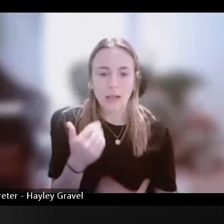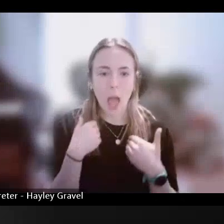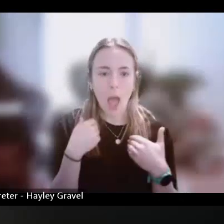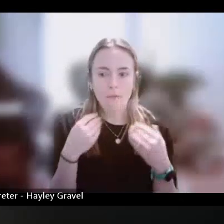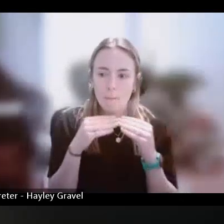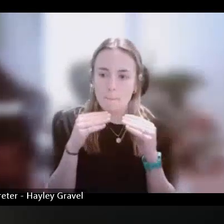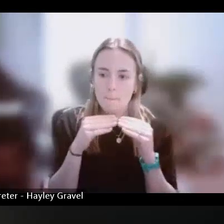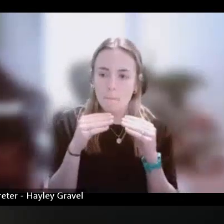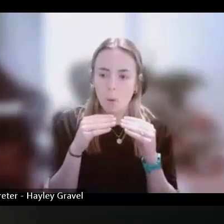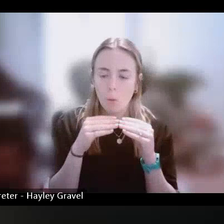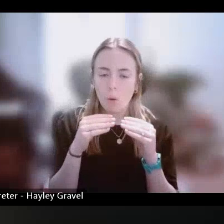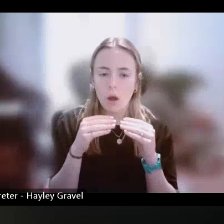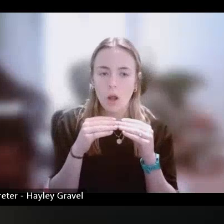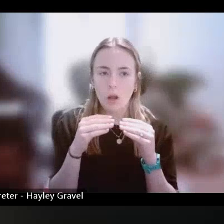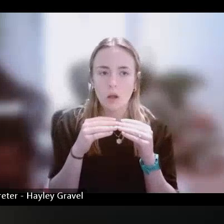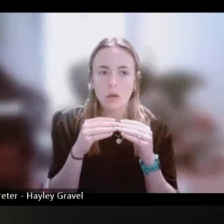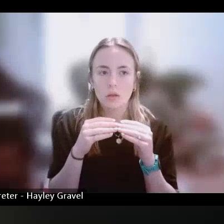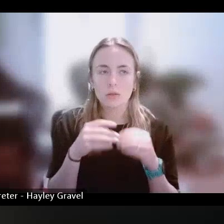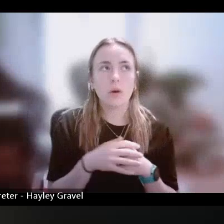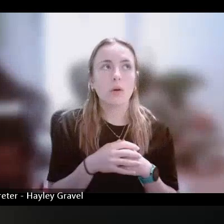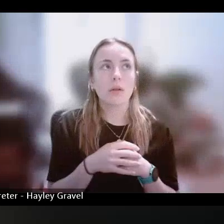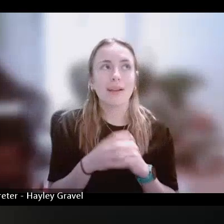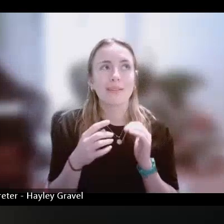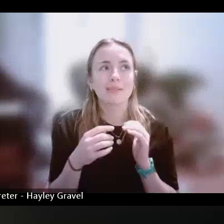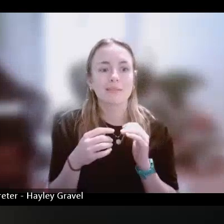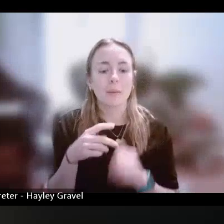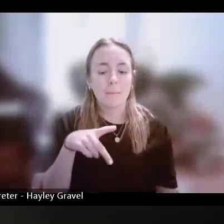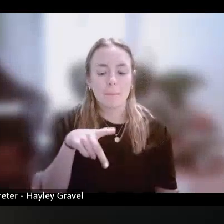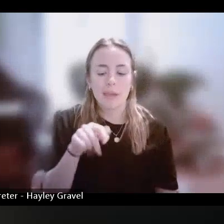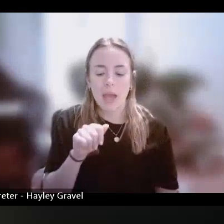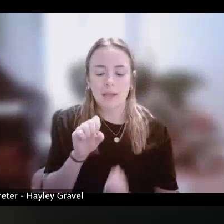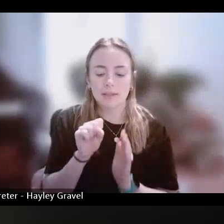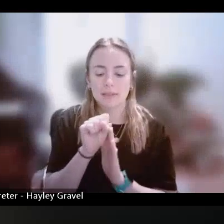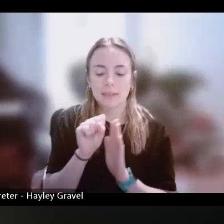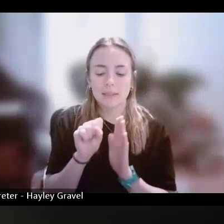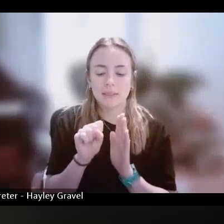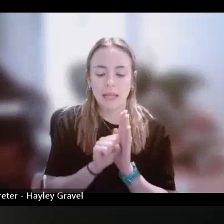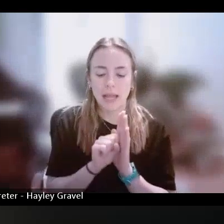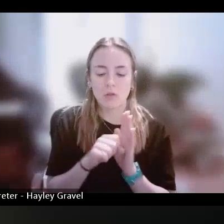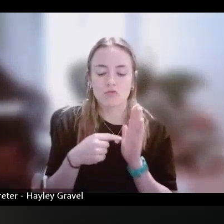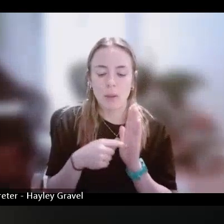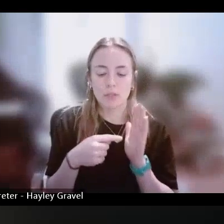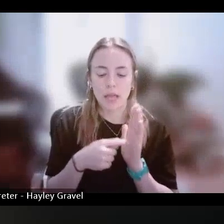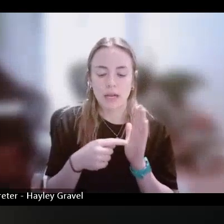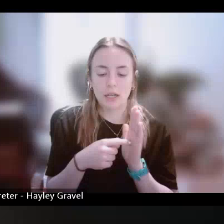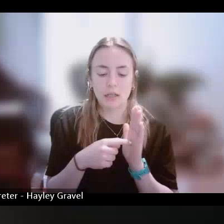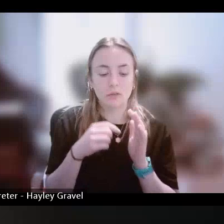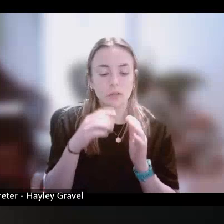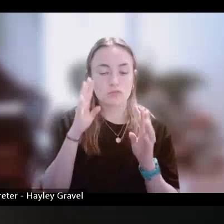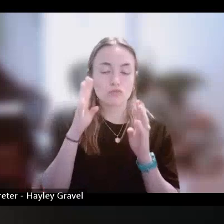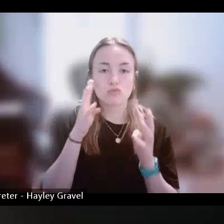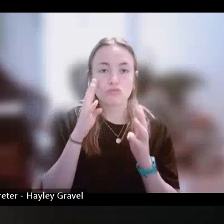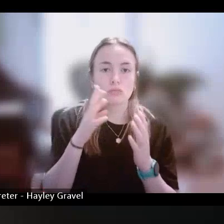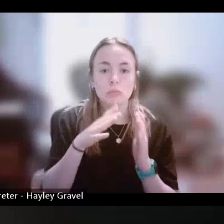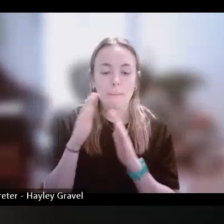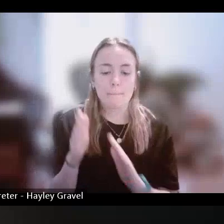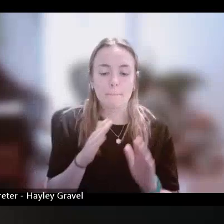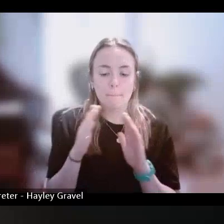like, basically just to have representatives come up with a plan that is accurate enough to keep up with what's going on,